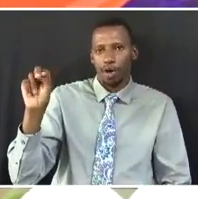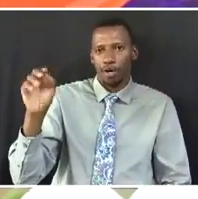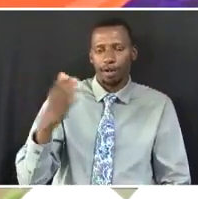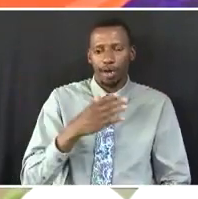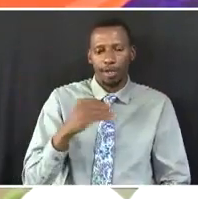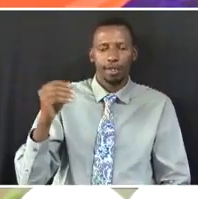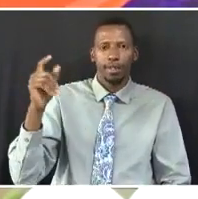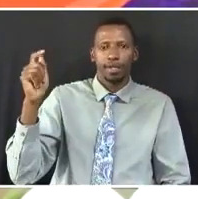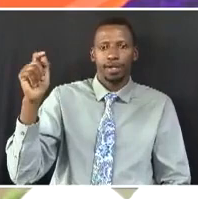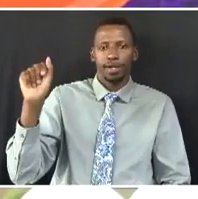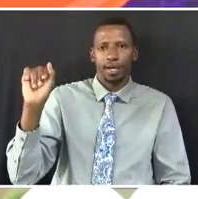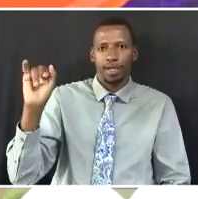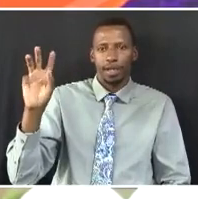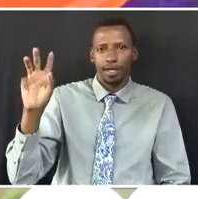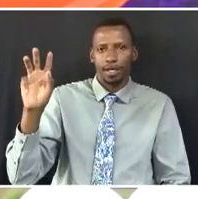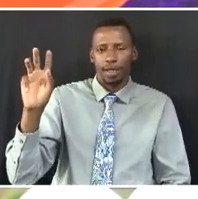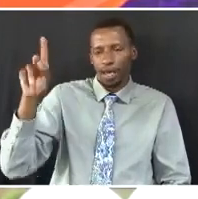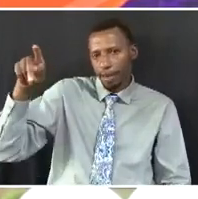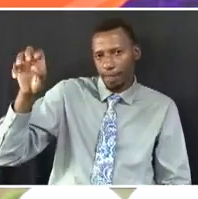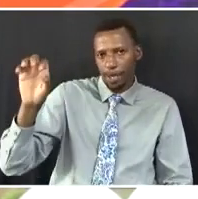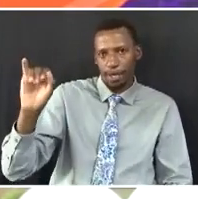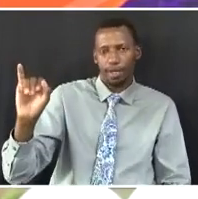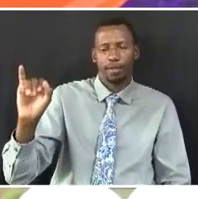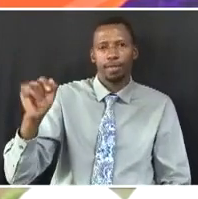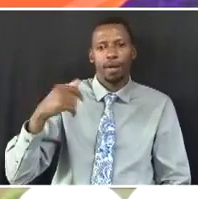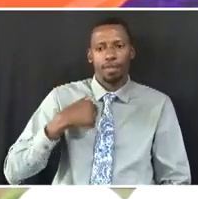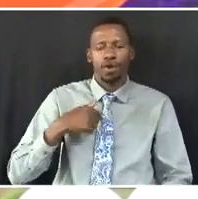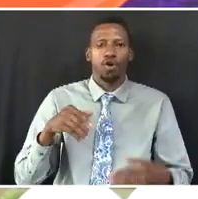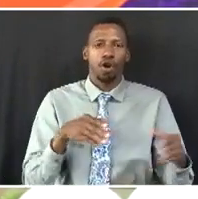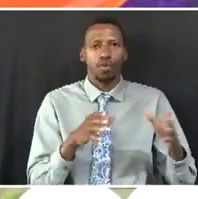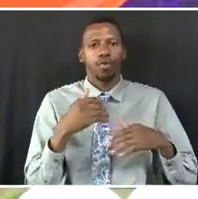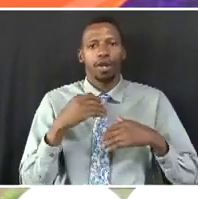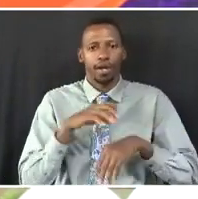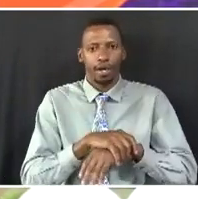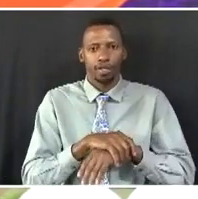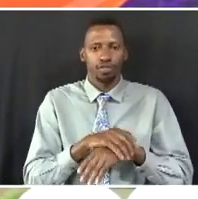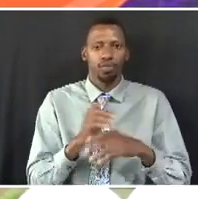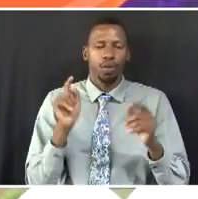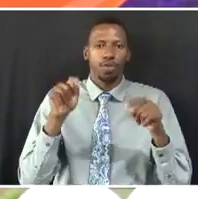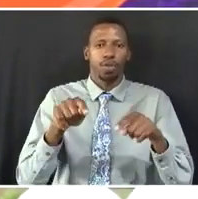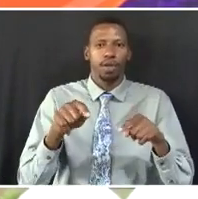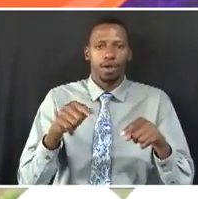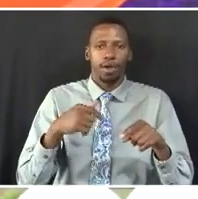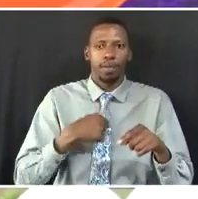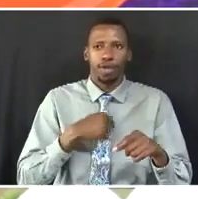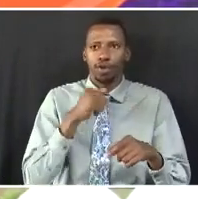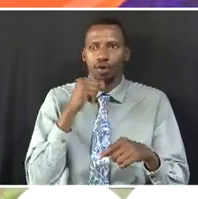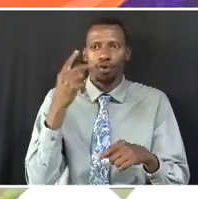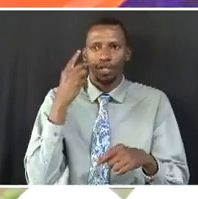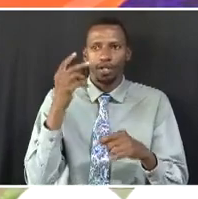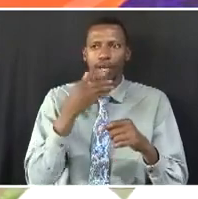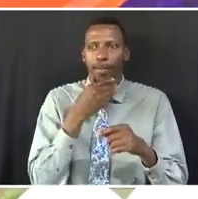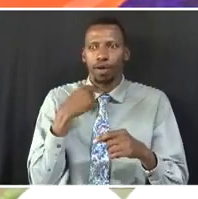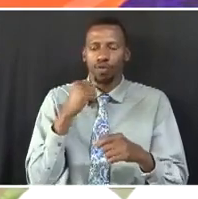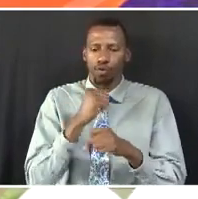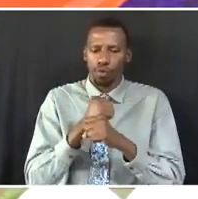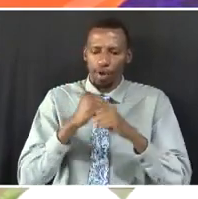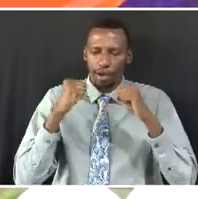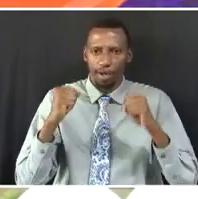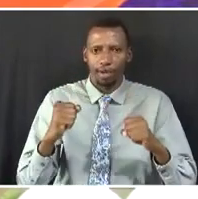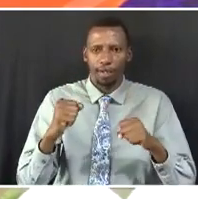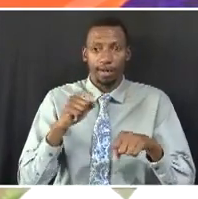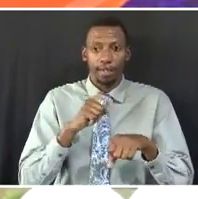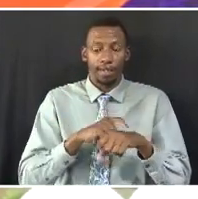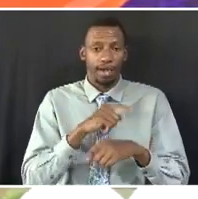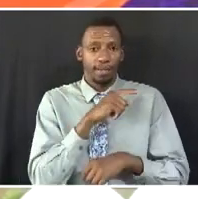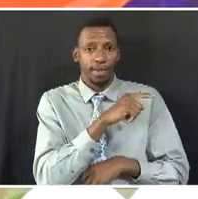General Conference Youth Congress that I had the privilege to attend. And I've not seen a man so hardworking like that one. And when I was the chaplain